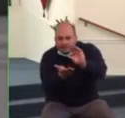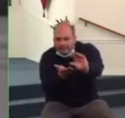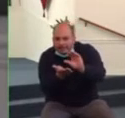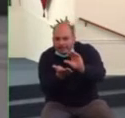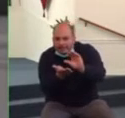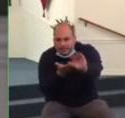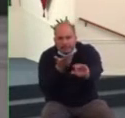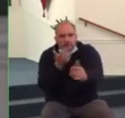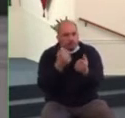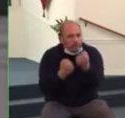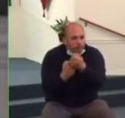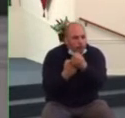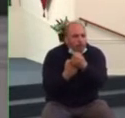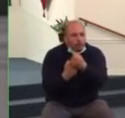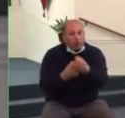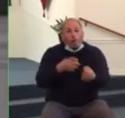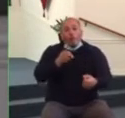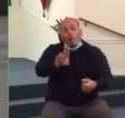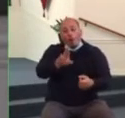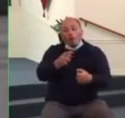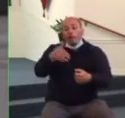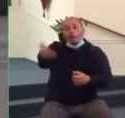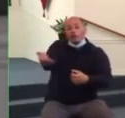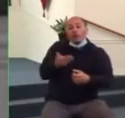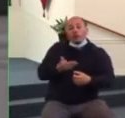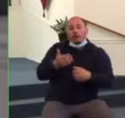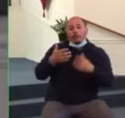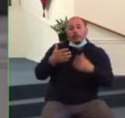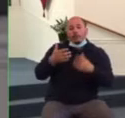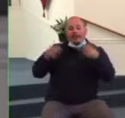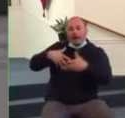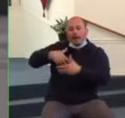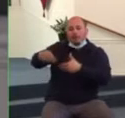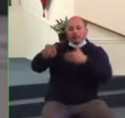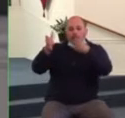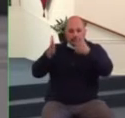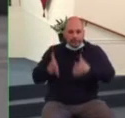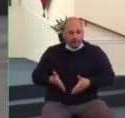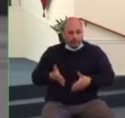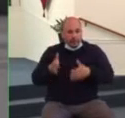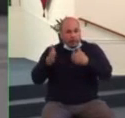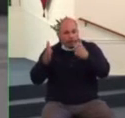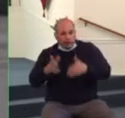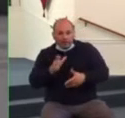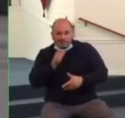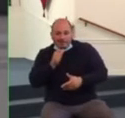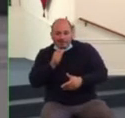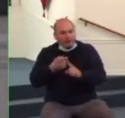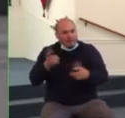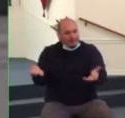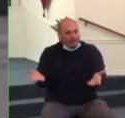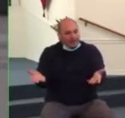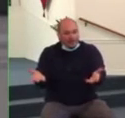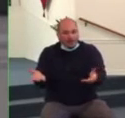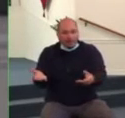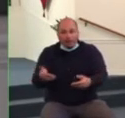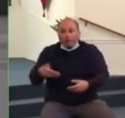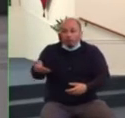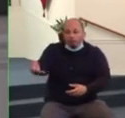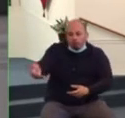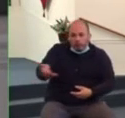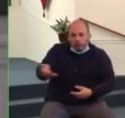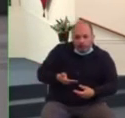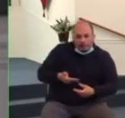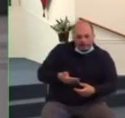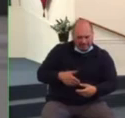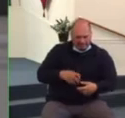yourself aside, you set aside your pride, and you truly follow Jesus, who set himself